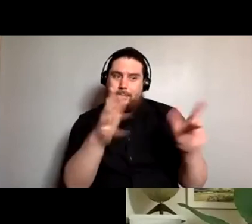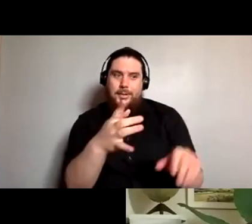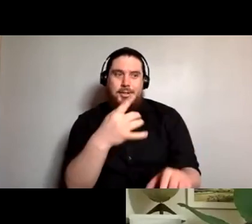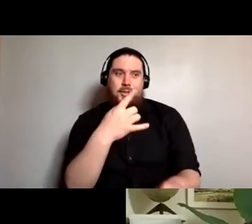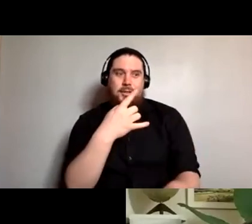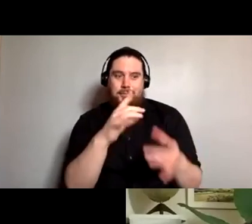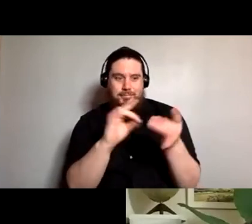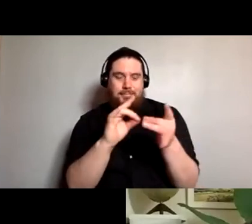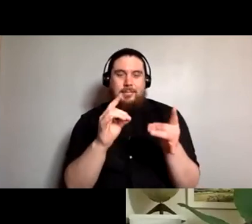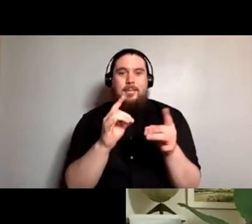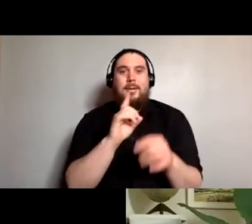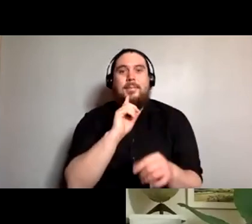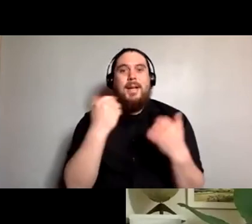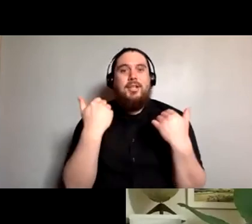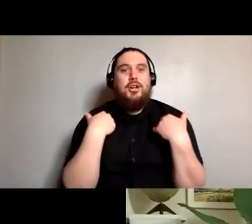multiple modalities,